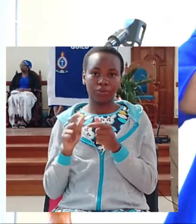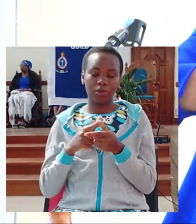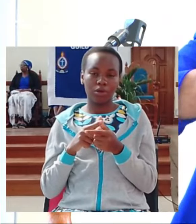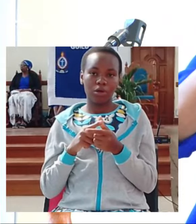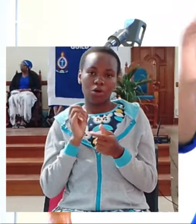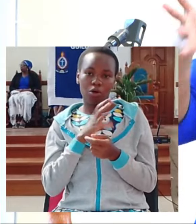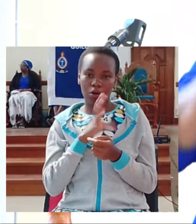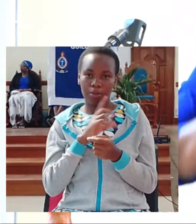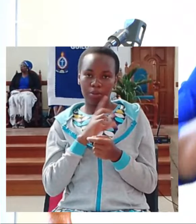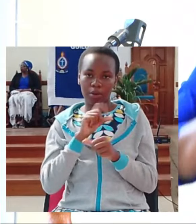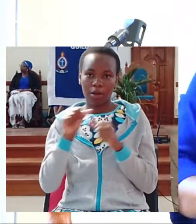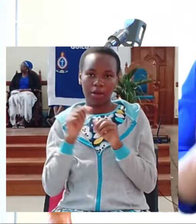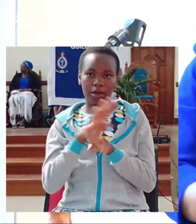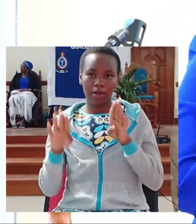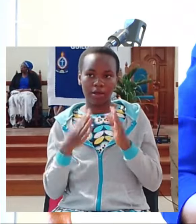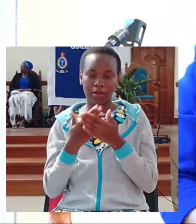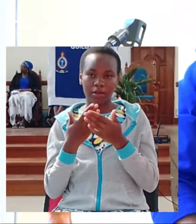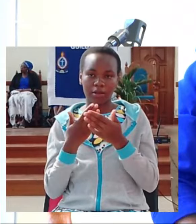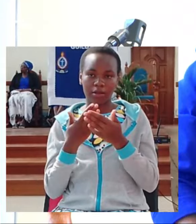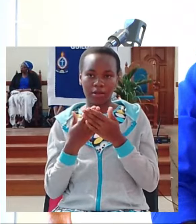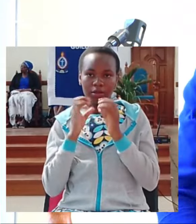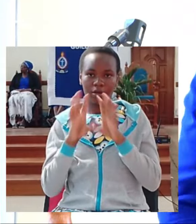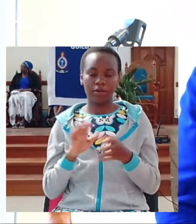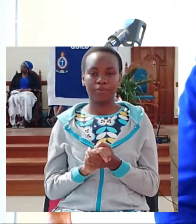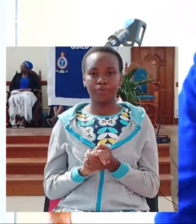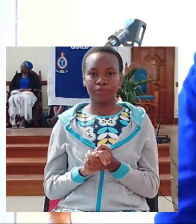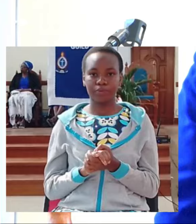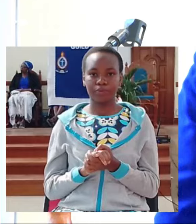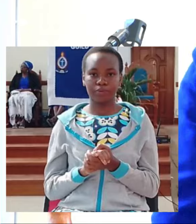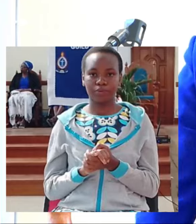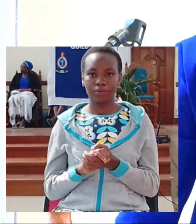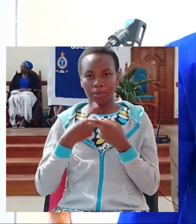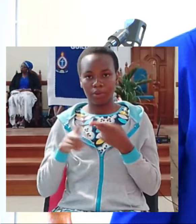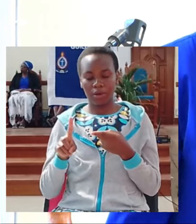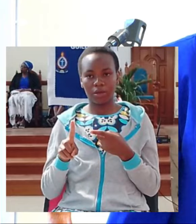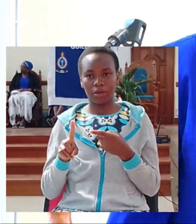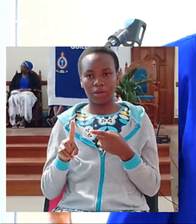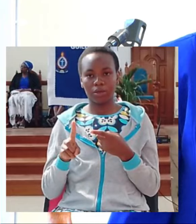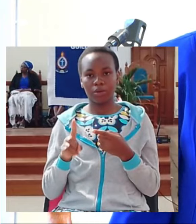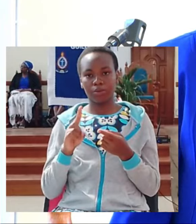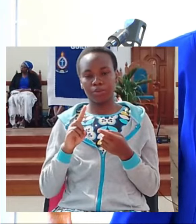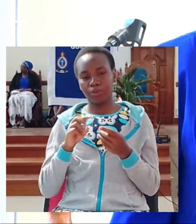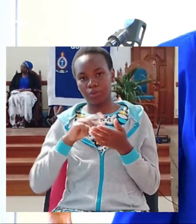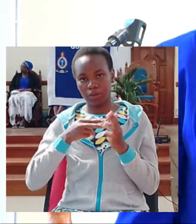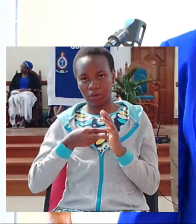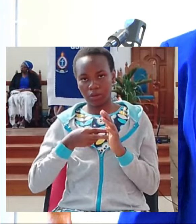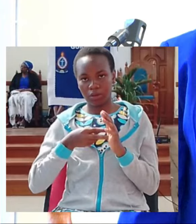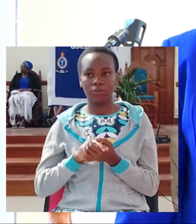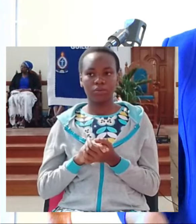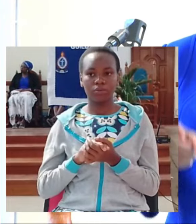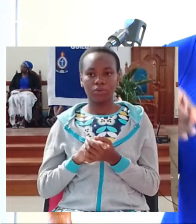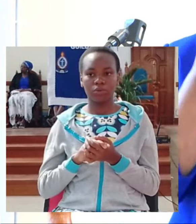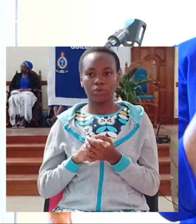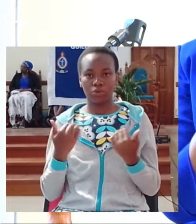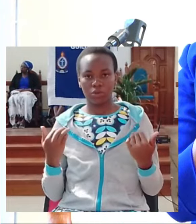about everything and thanking God about nothing. But does it mean those